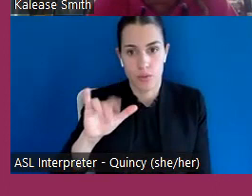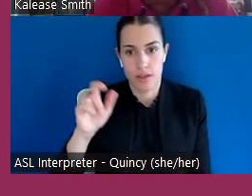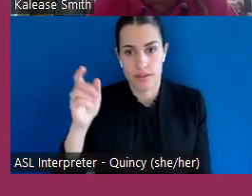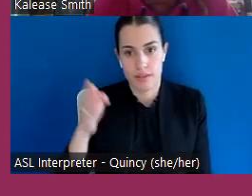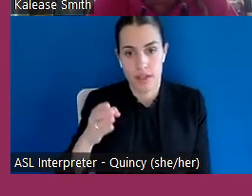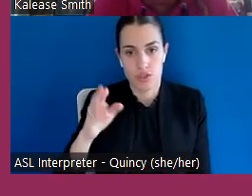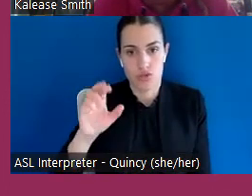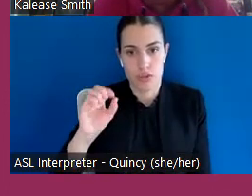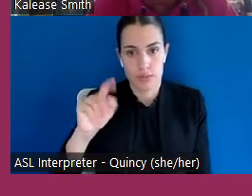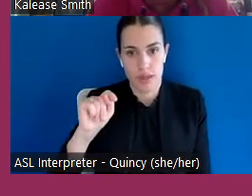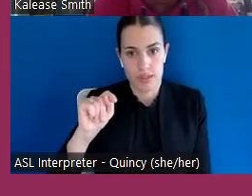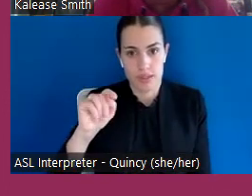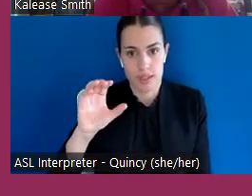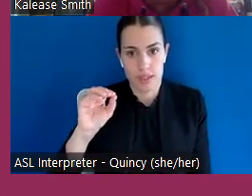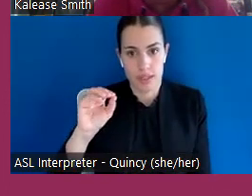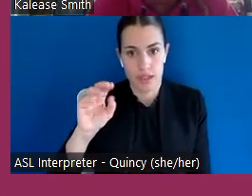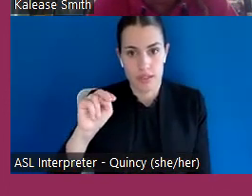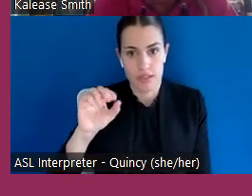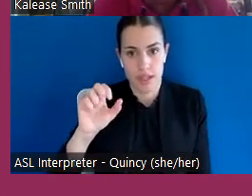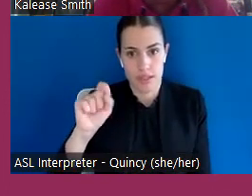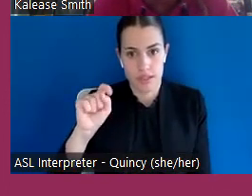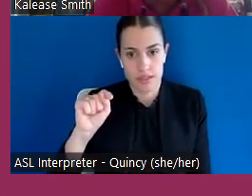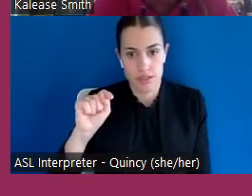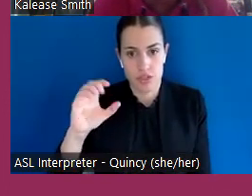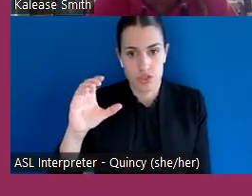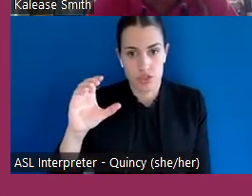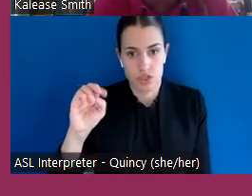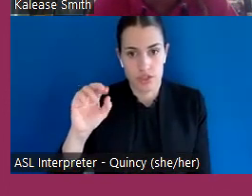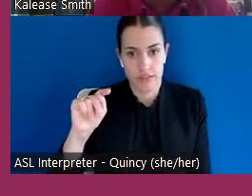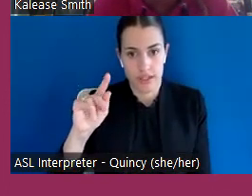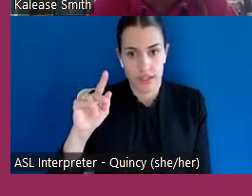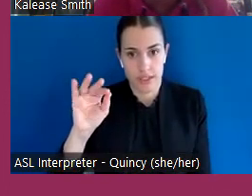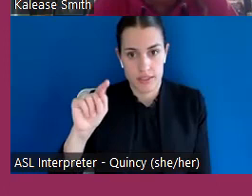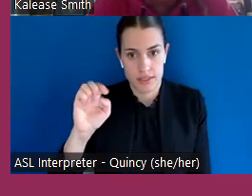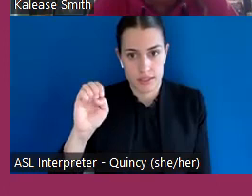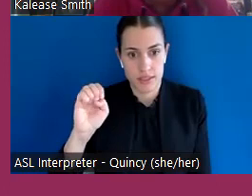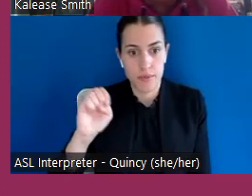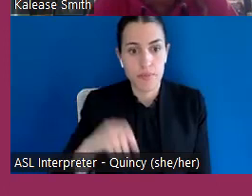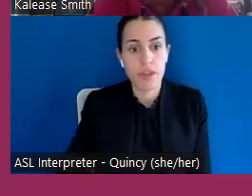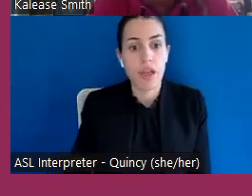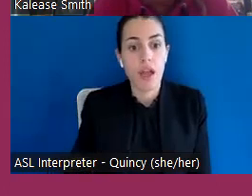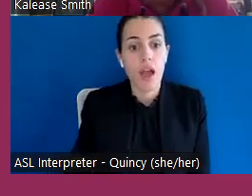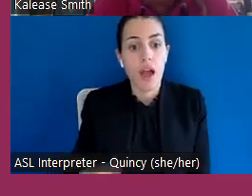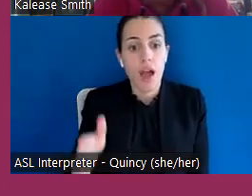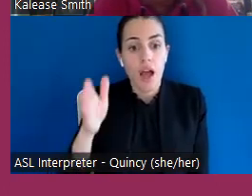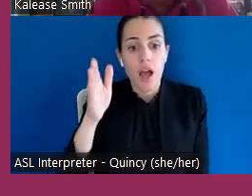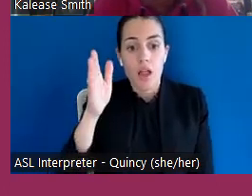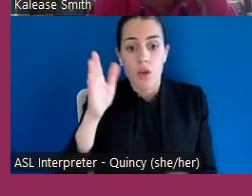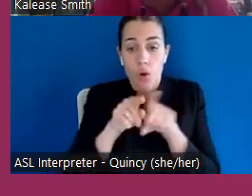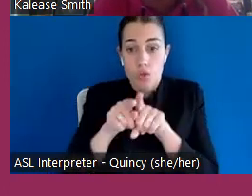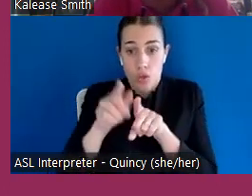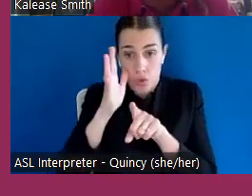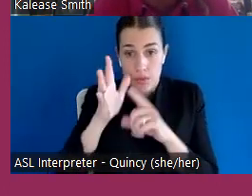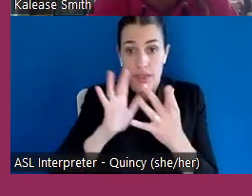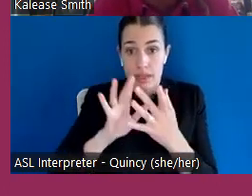bit.ly/respect-consent-certificate. And I will also provide there will also be a link to the